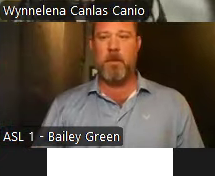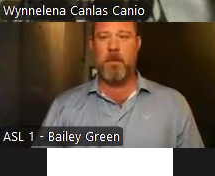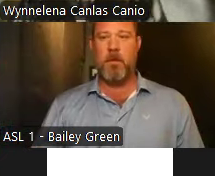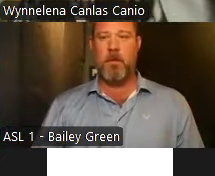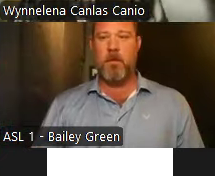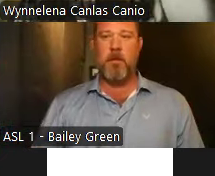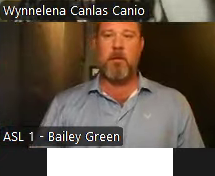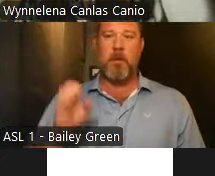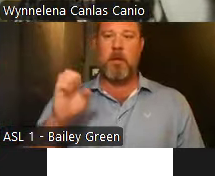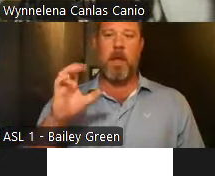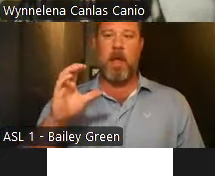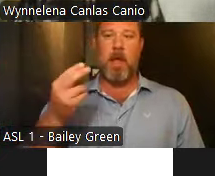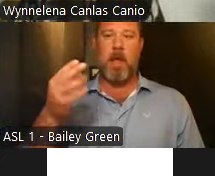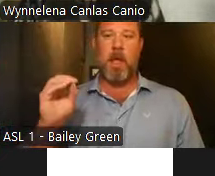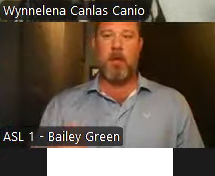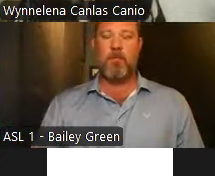Maybe